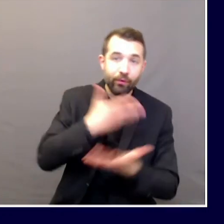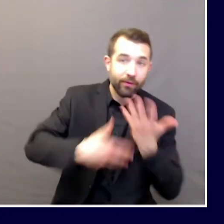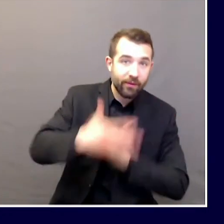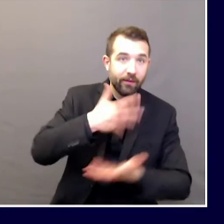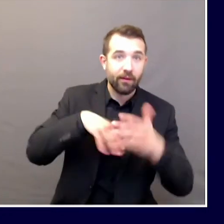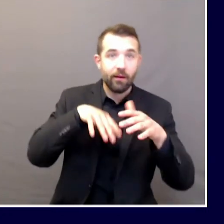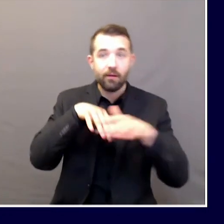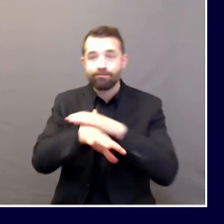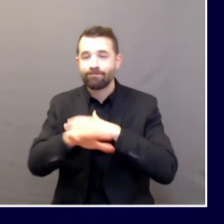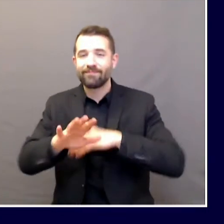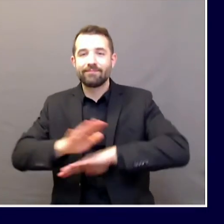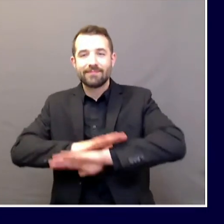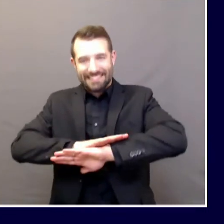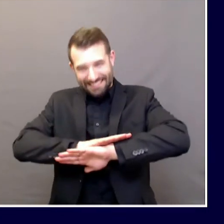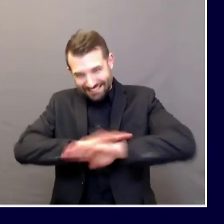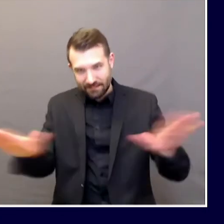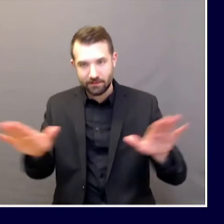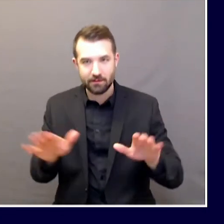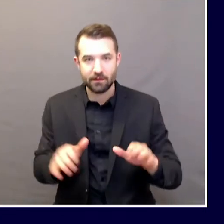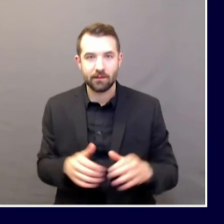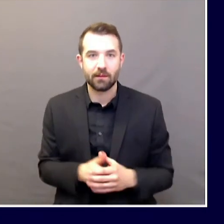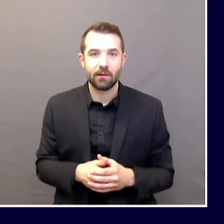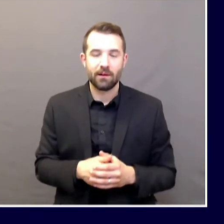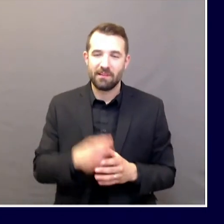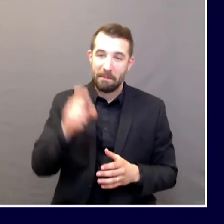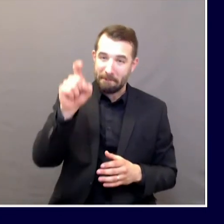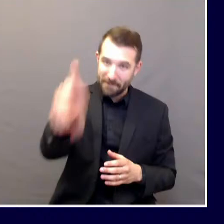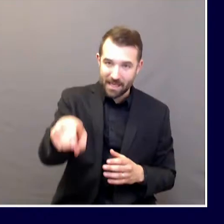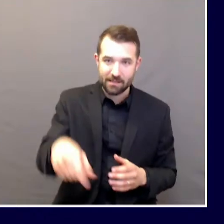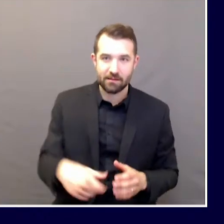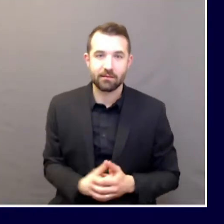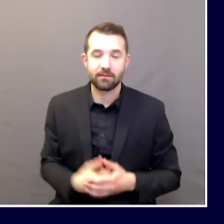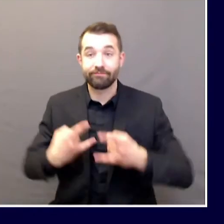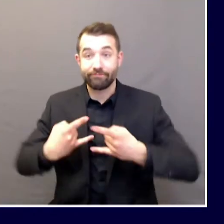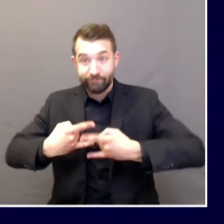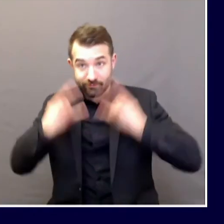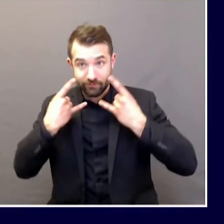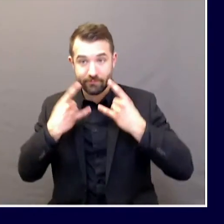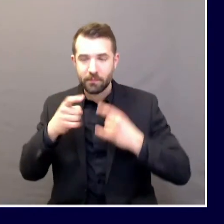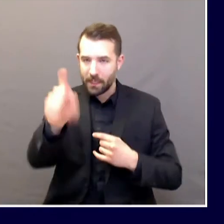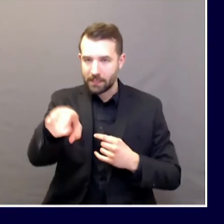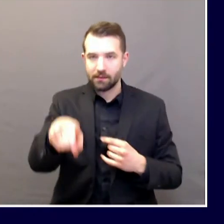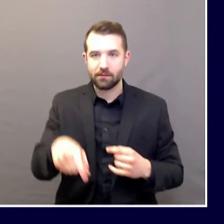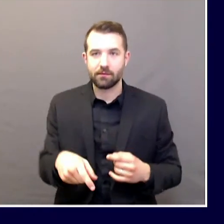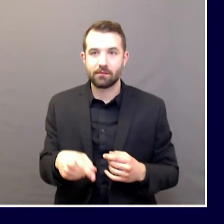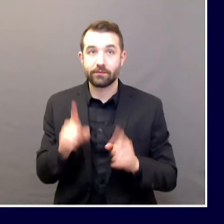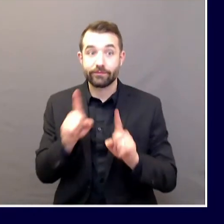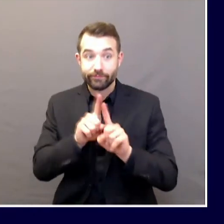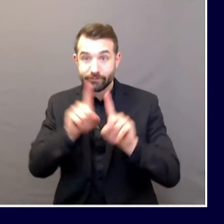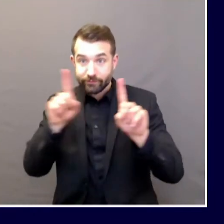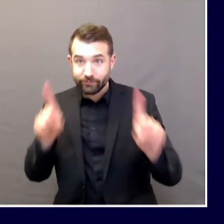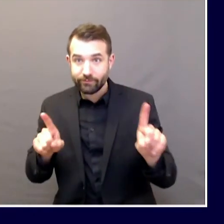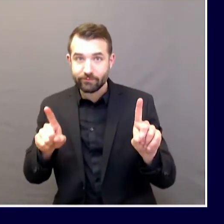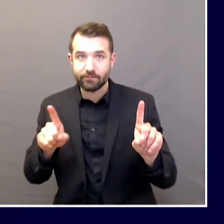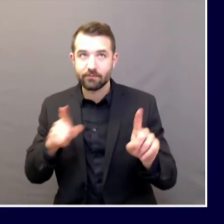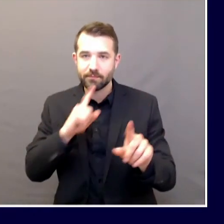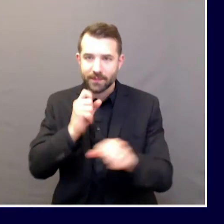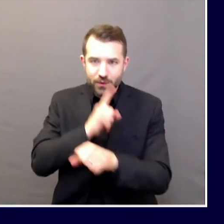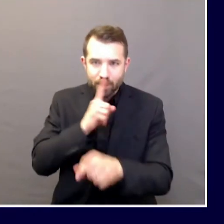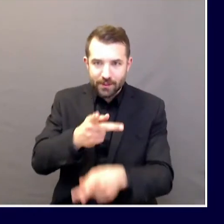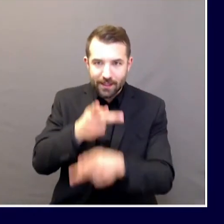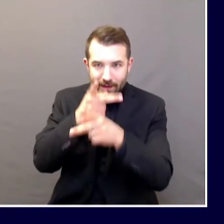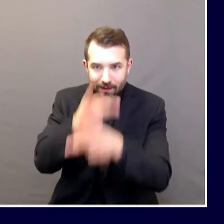of those things. Now is the time to stick with them, because although COVID numbers have come down, That is not